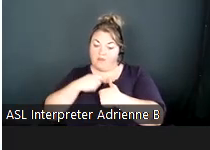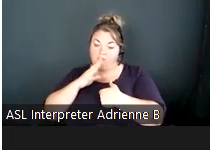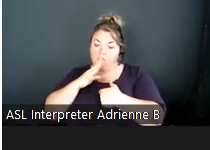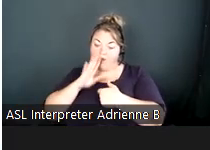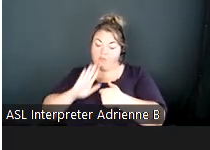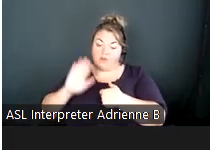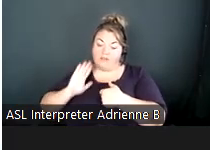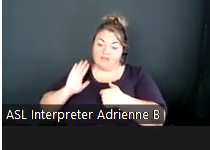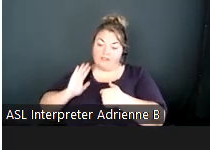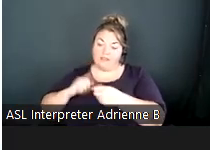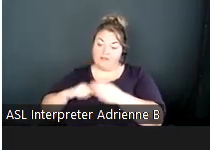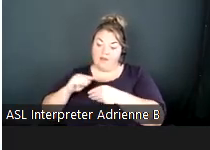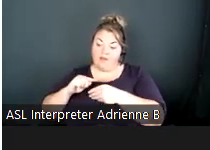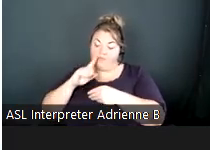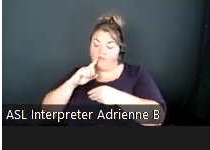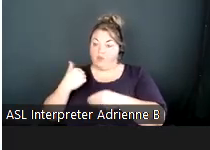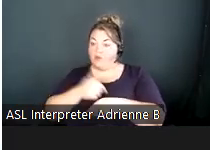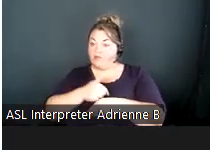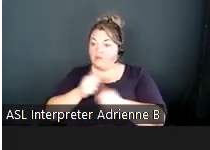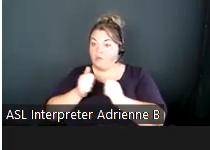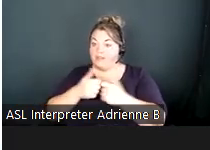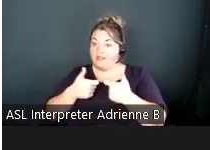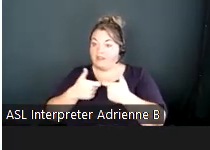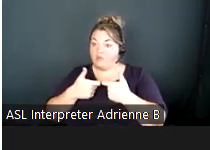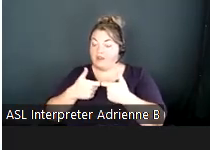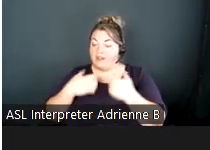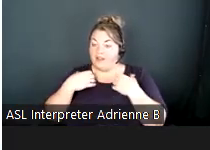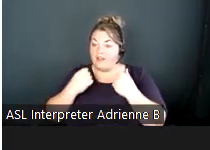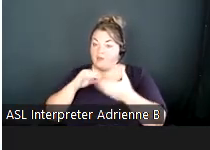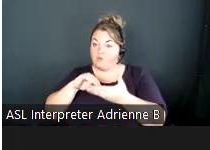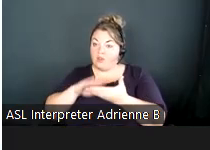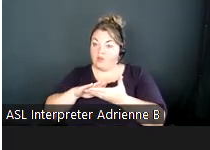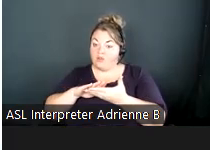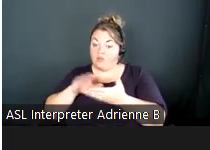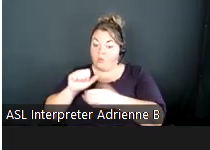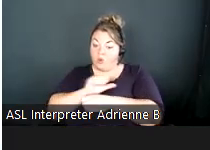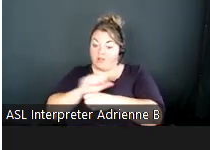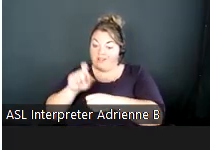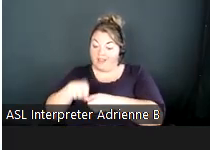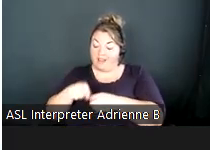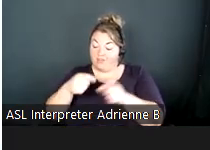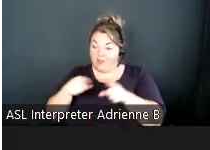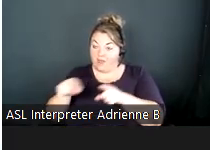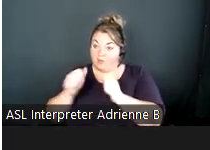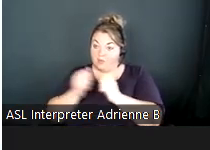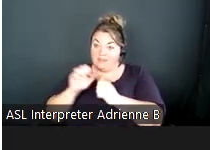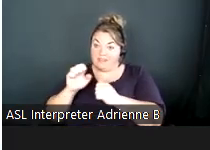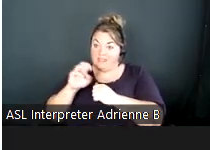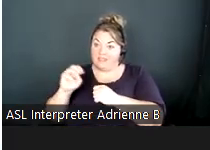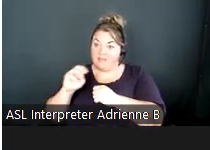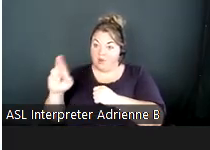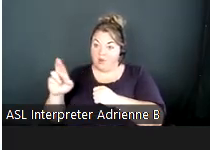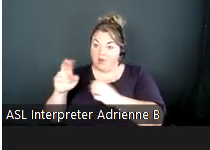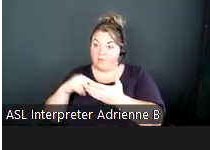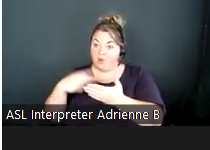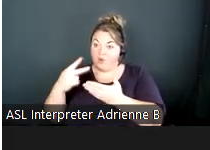about for those of us with electronic health records, the work that has to happen with EMR programming can be a